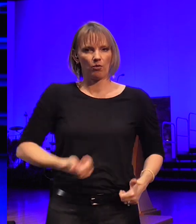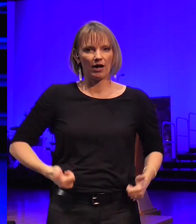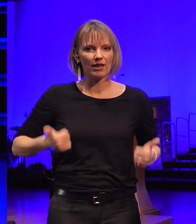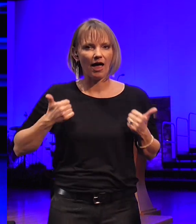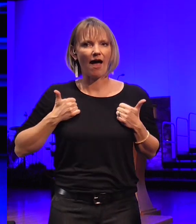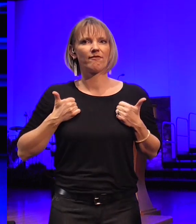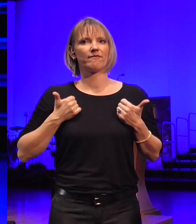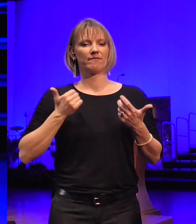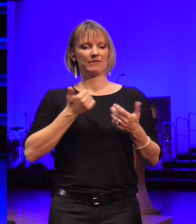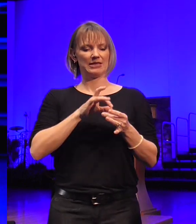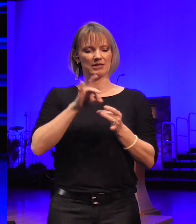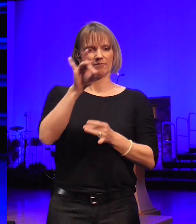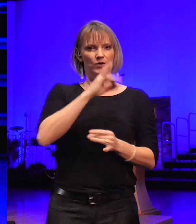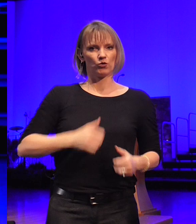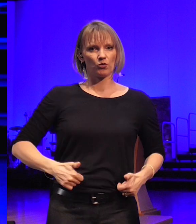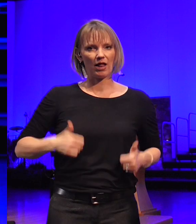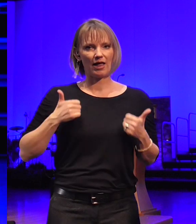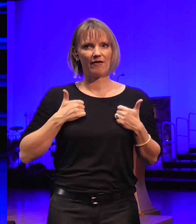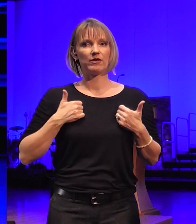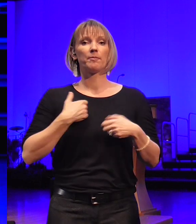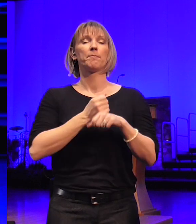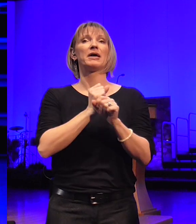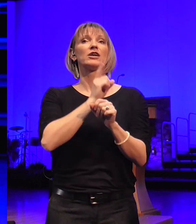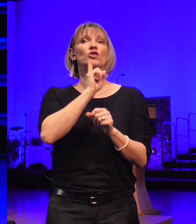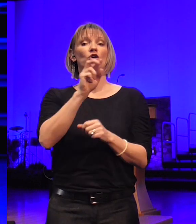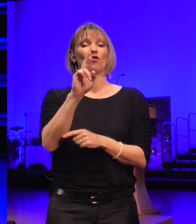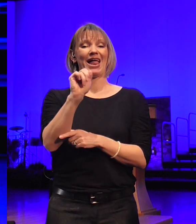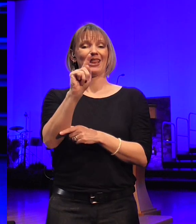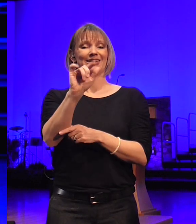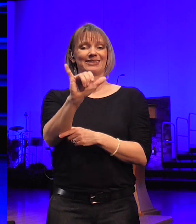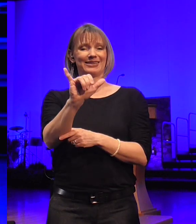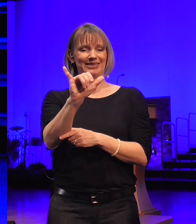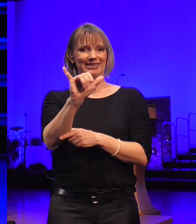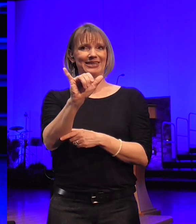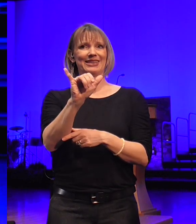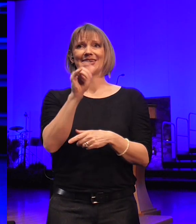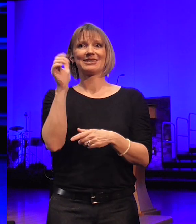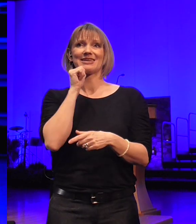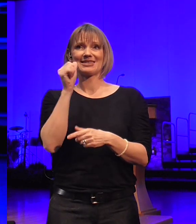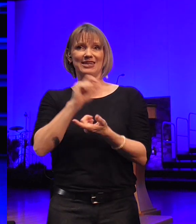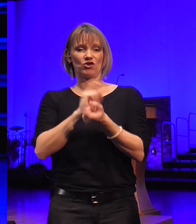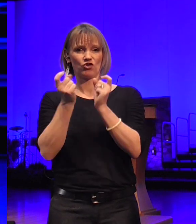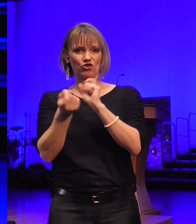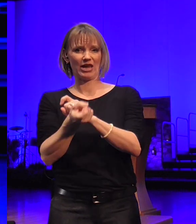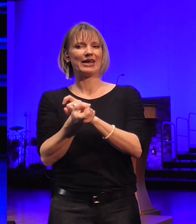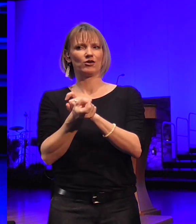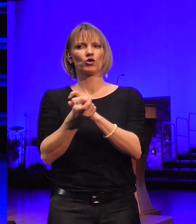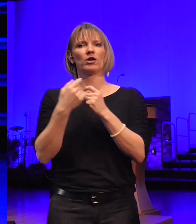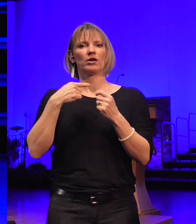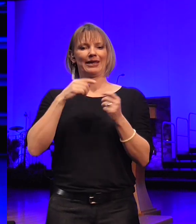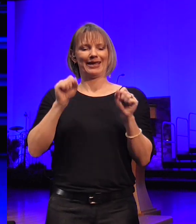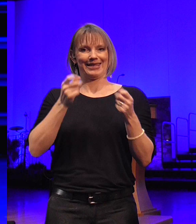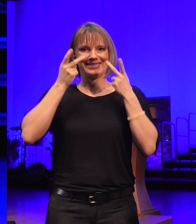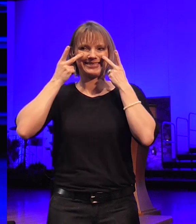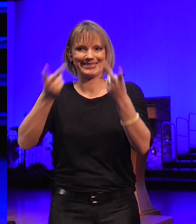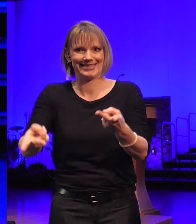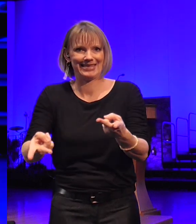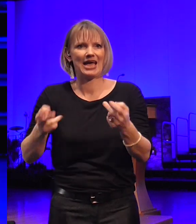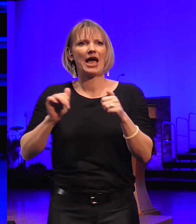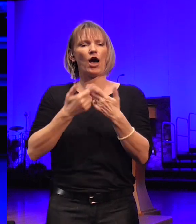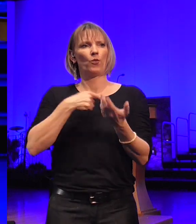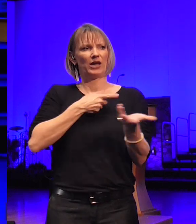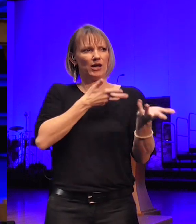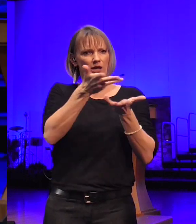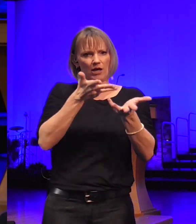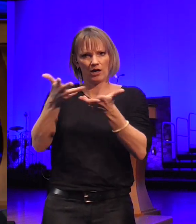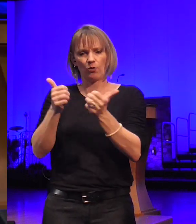to make sure that that reality, that unchanging reality, is something that's visible in how we treat one another